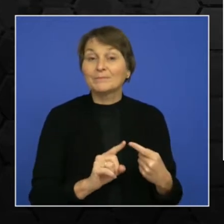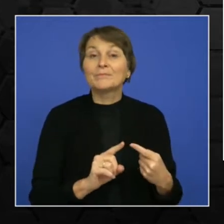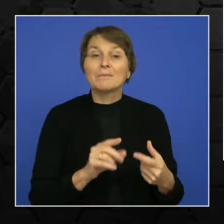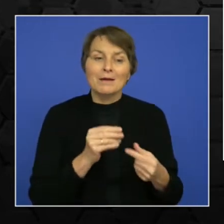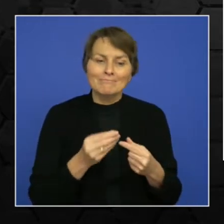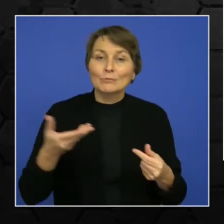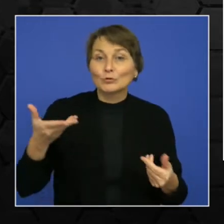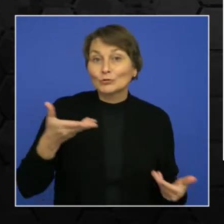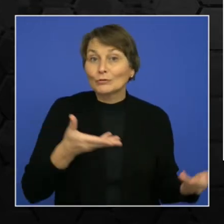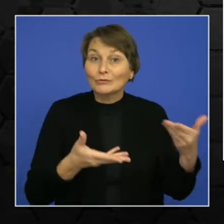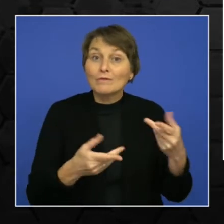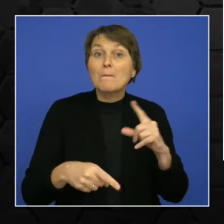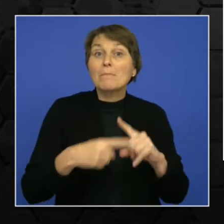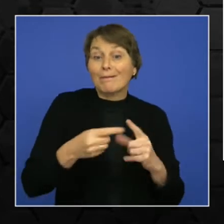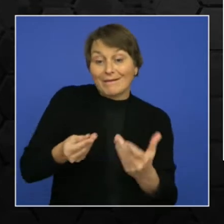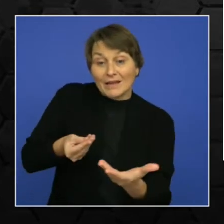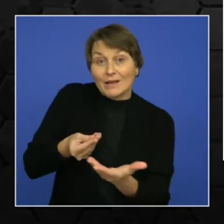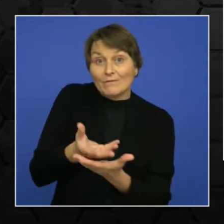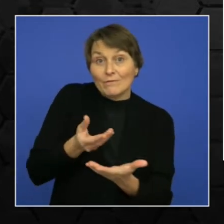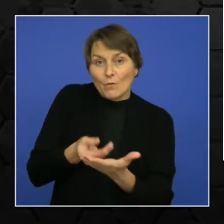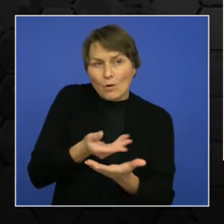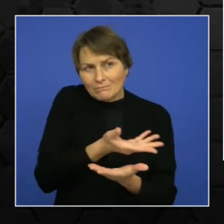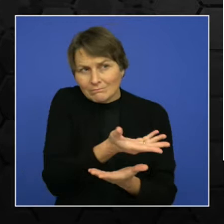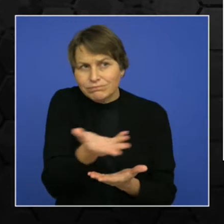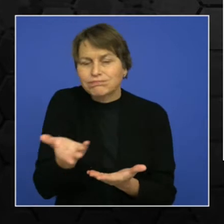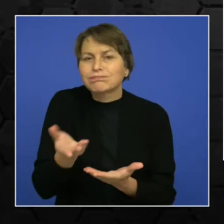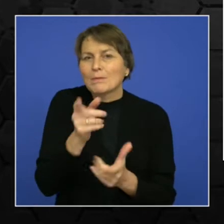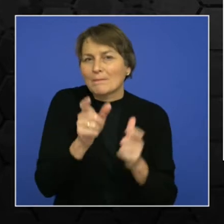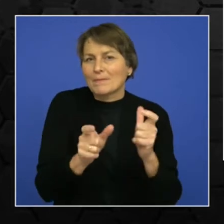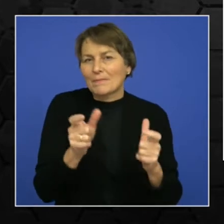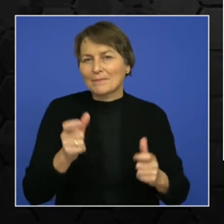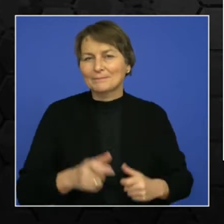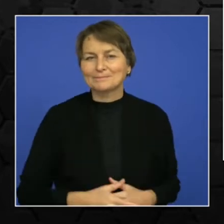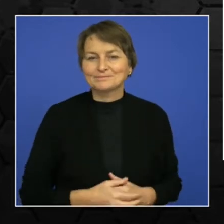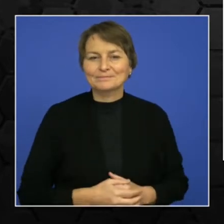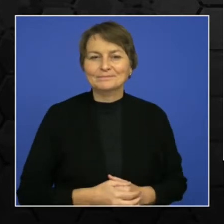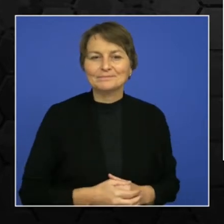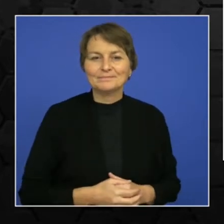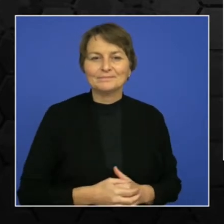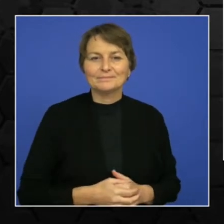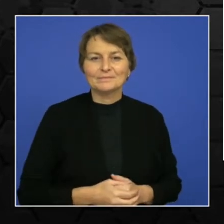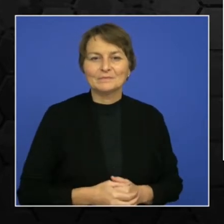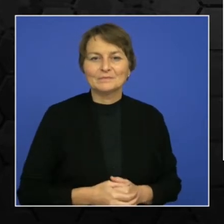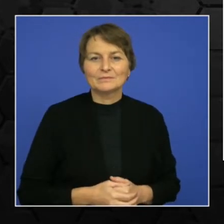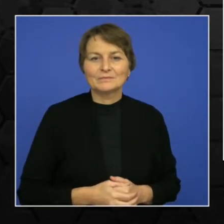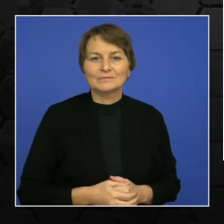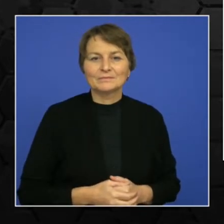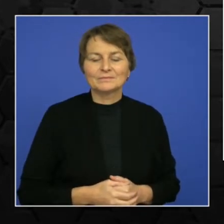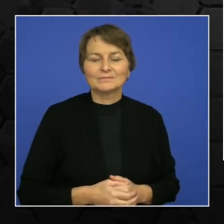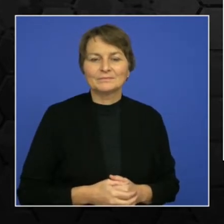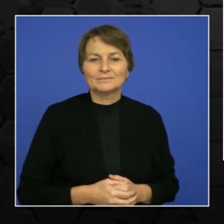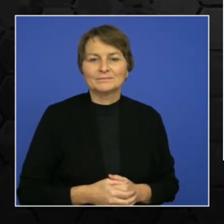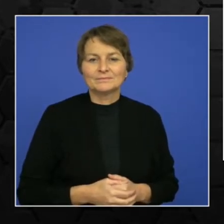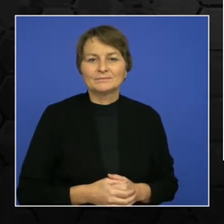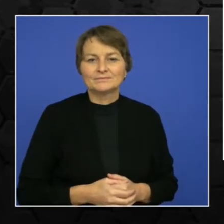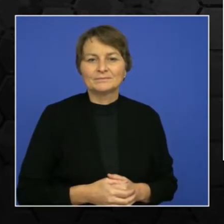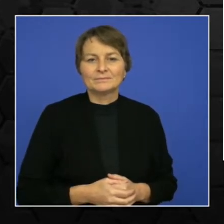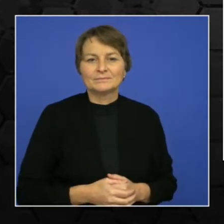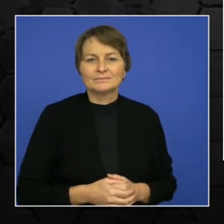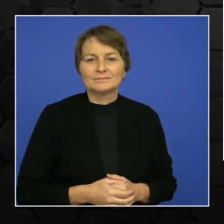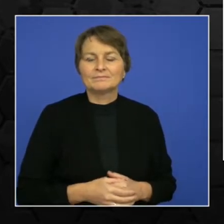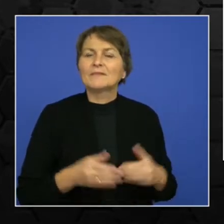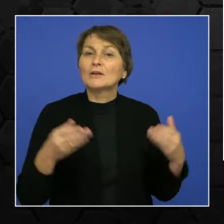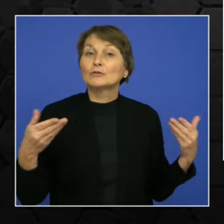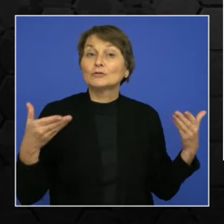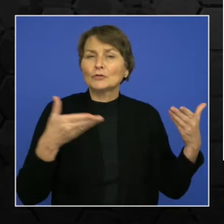information. So now, whenever there's a service, we need to design something of our own. Let's say our use case is